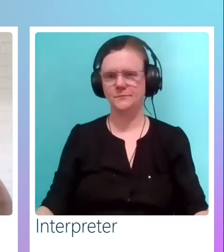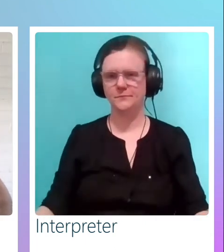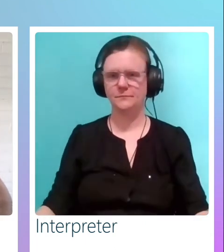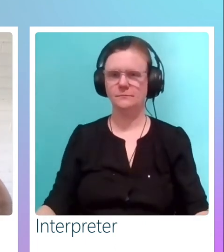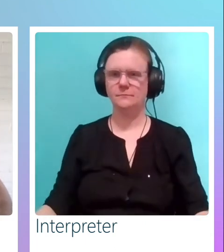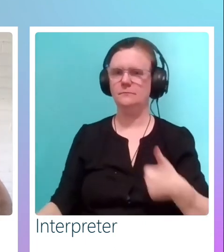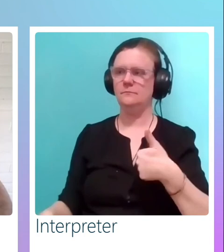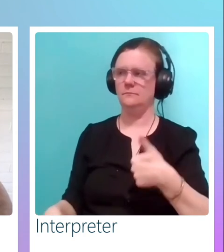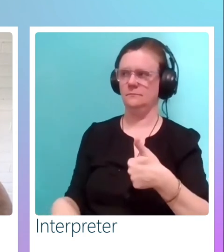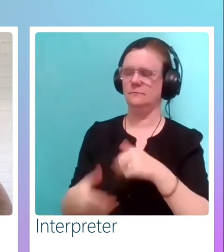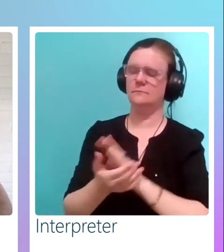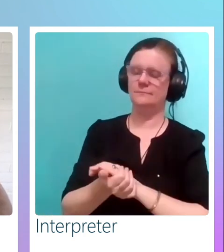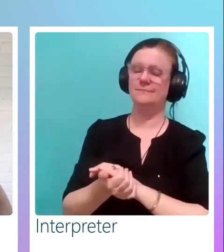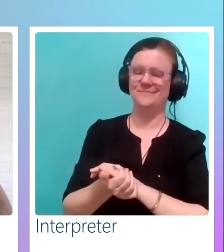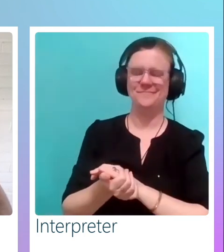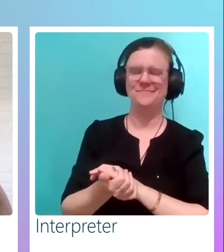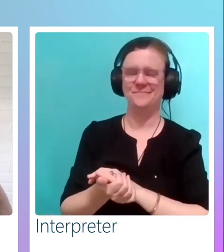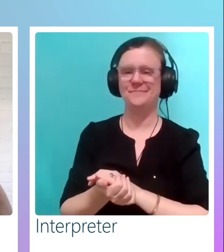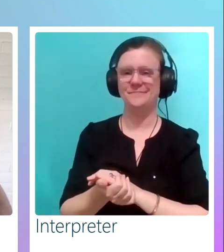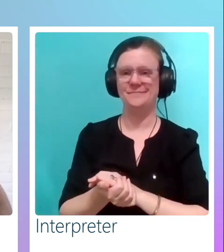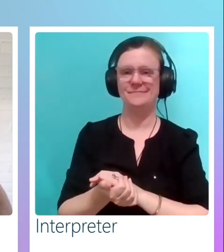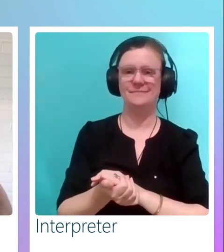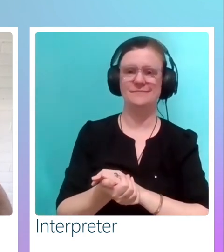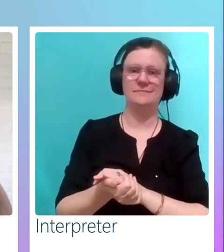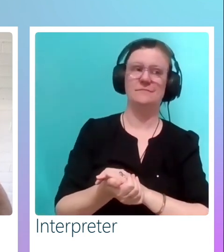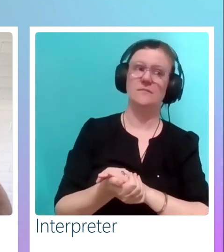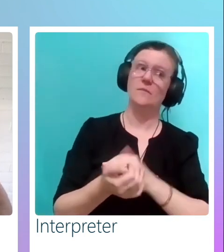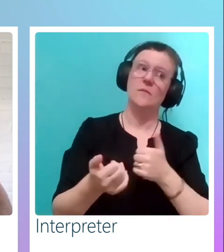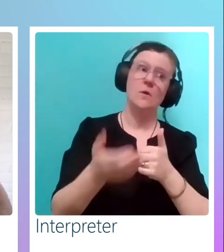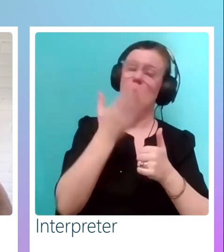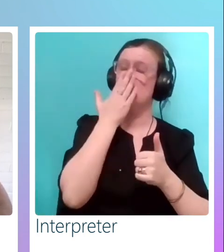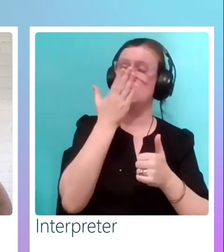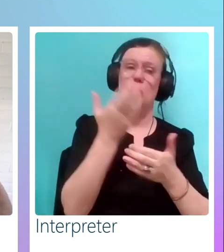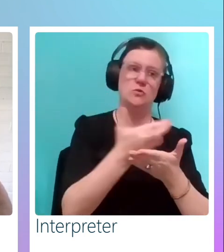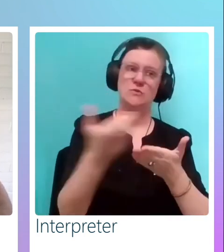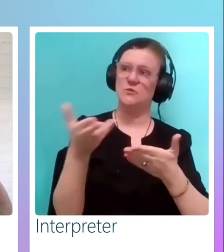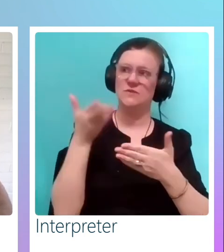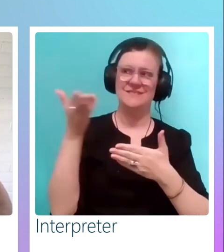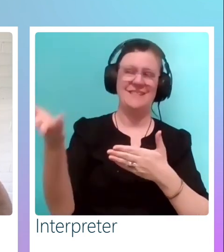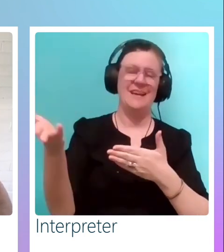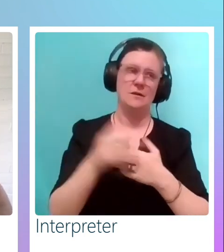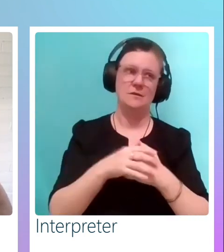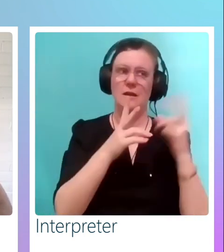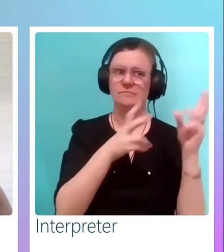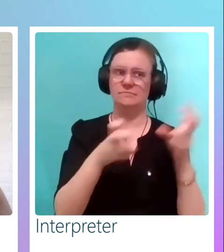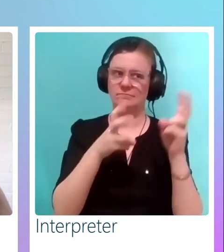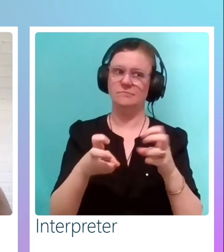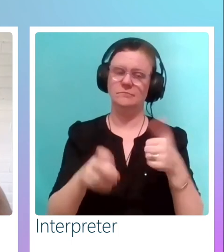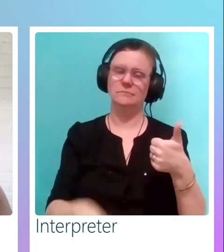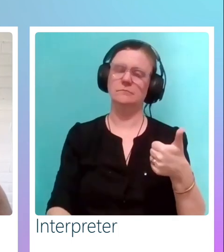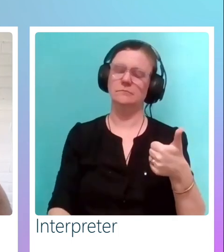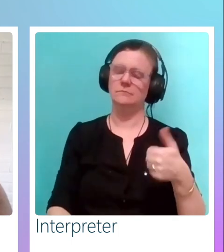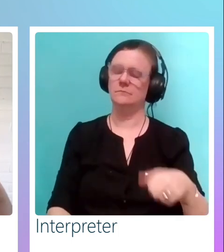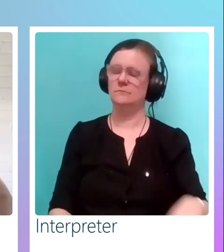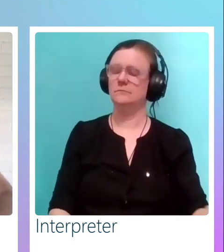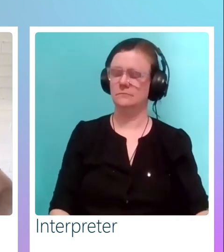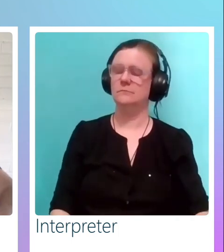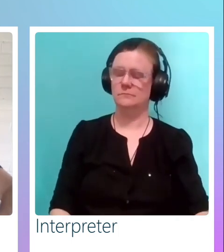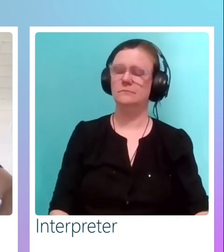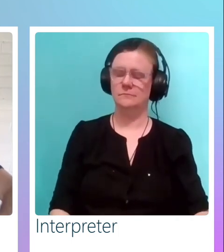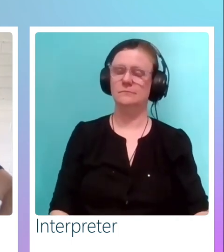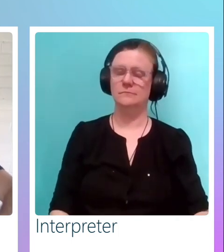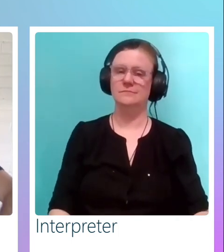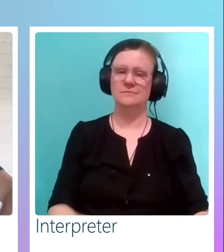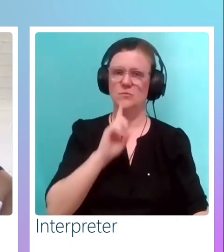Very cool. Yeah, there's a lot of great resources out there, a lot of good data studies to pull from. So I'm sure a